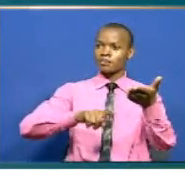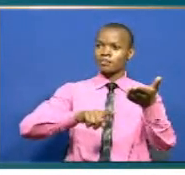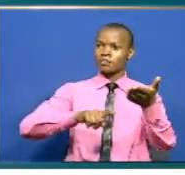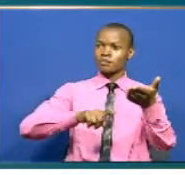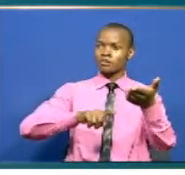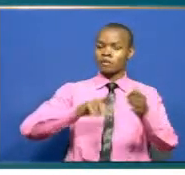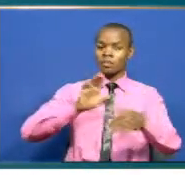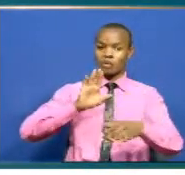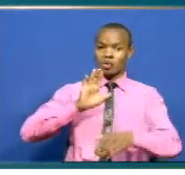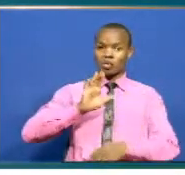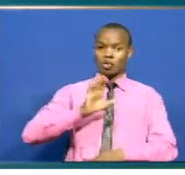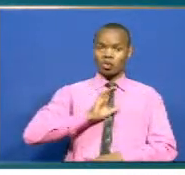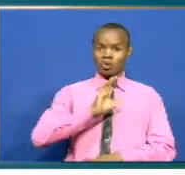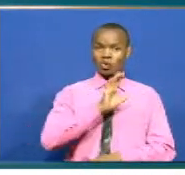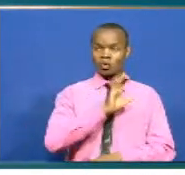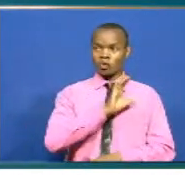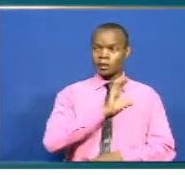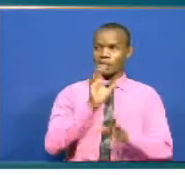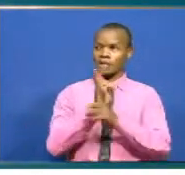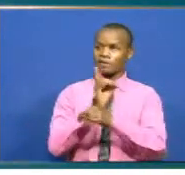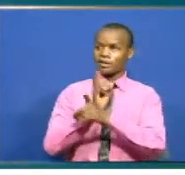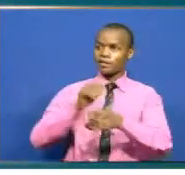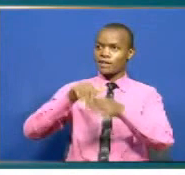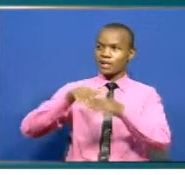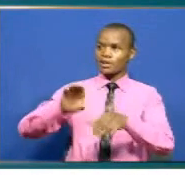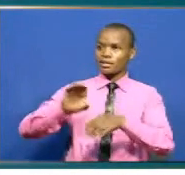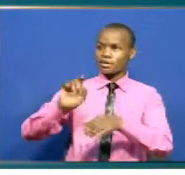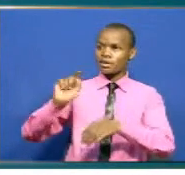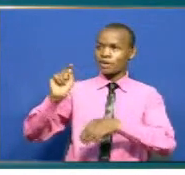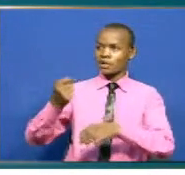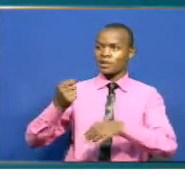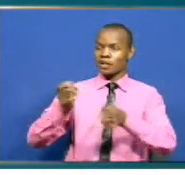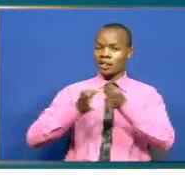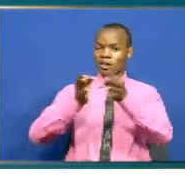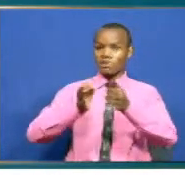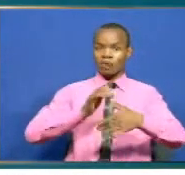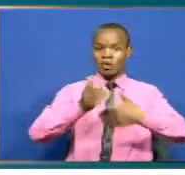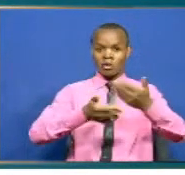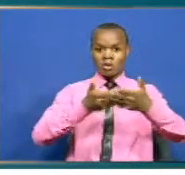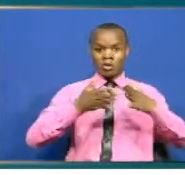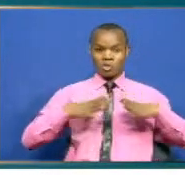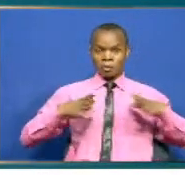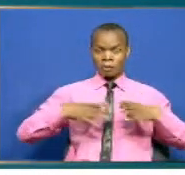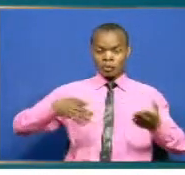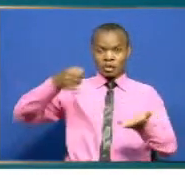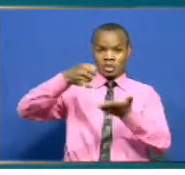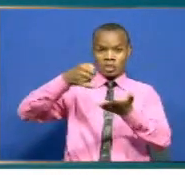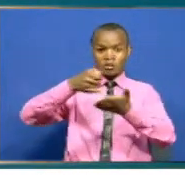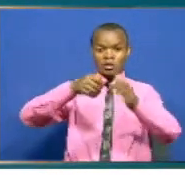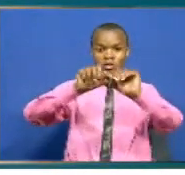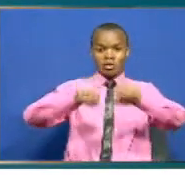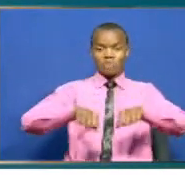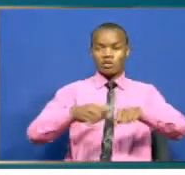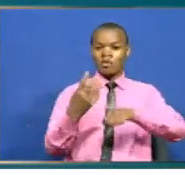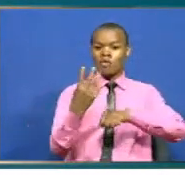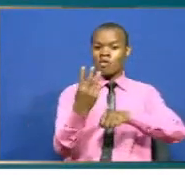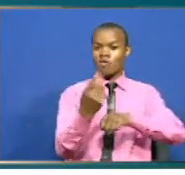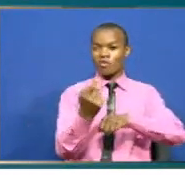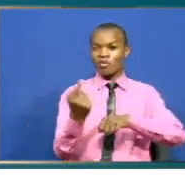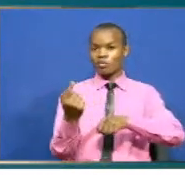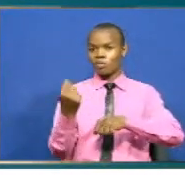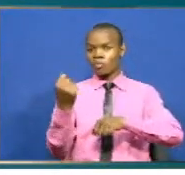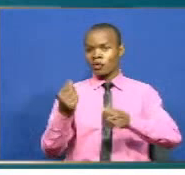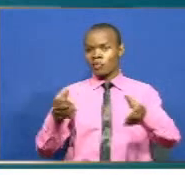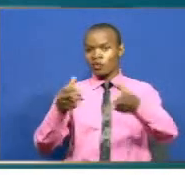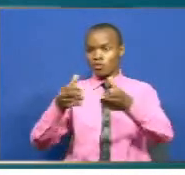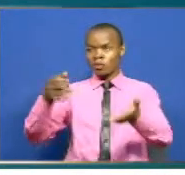communities mm-hmm. In Kenya. And will everybody fit into that, those four or five categories that were included?